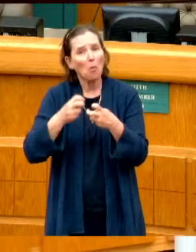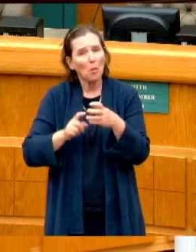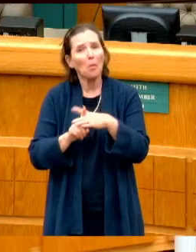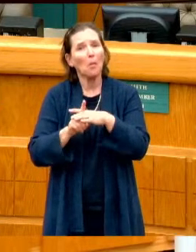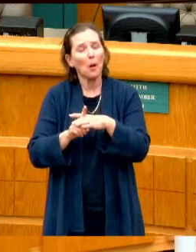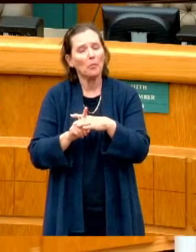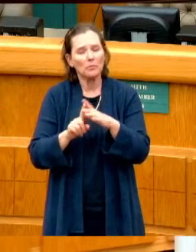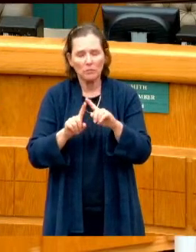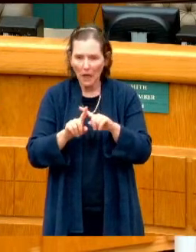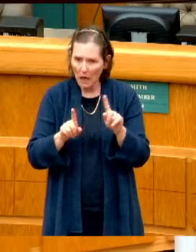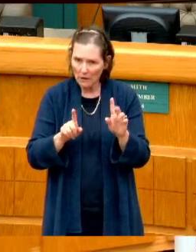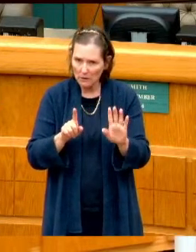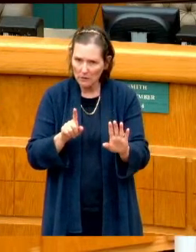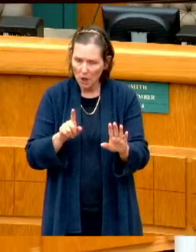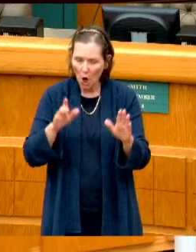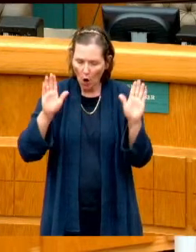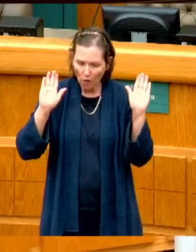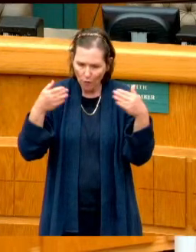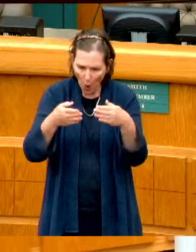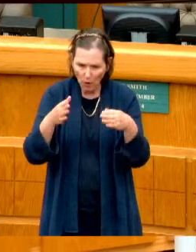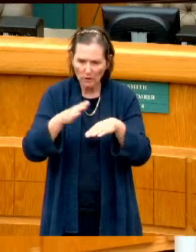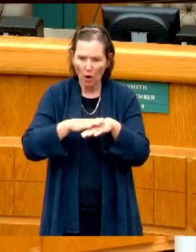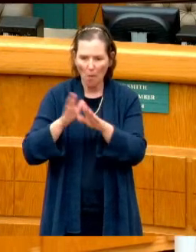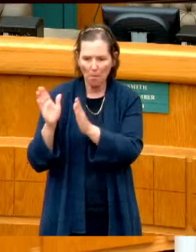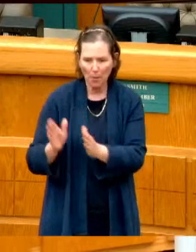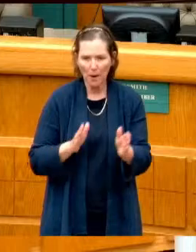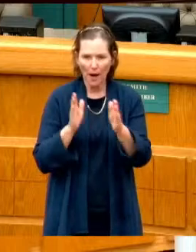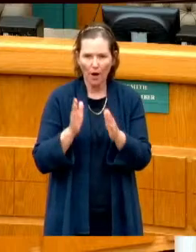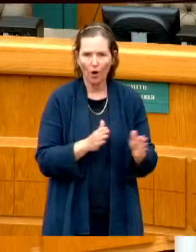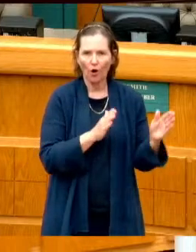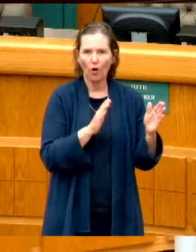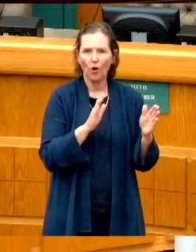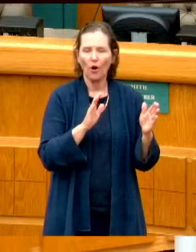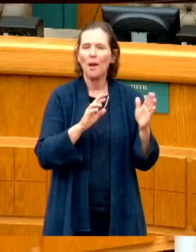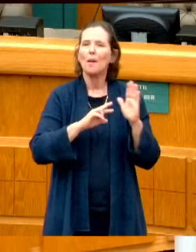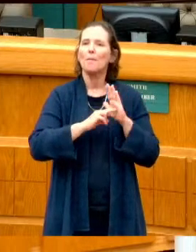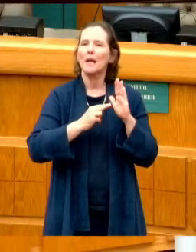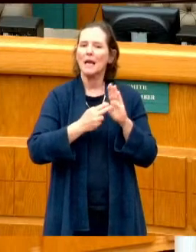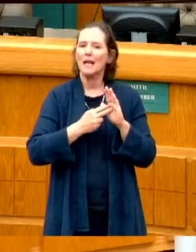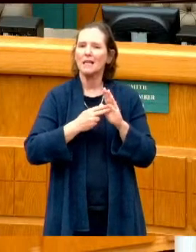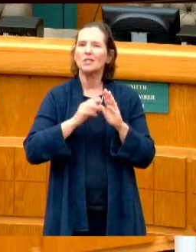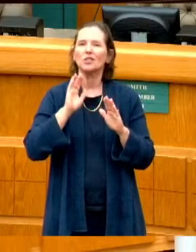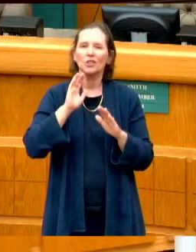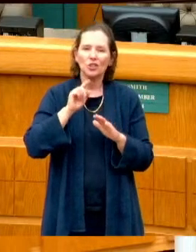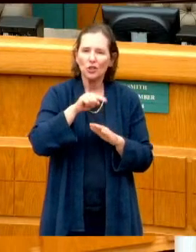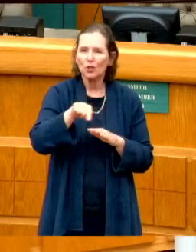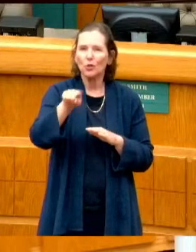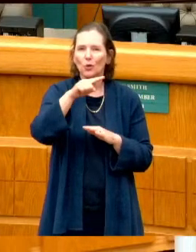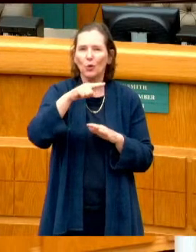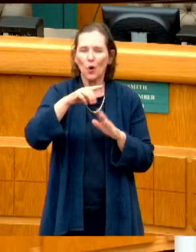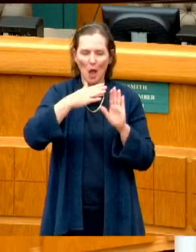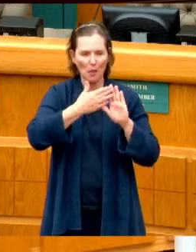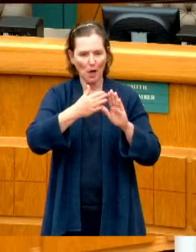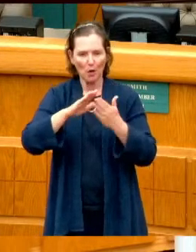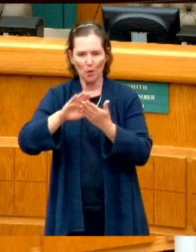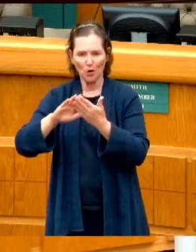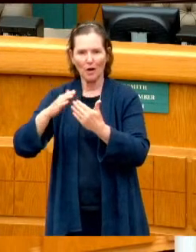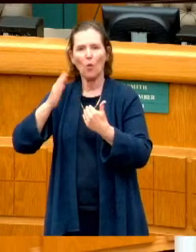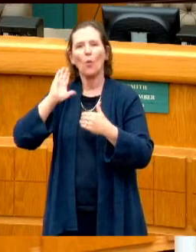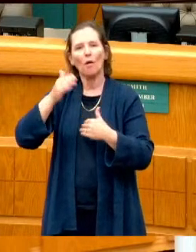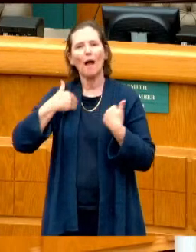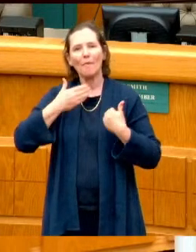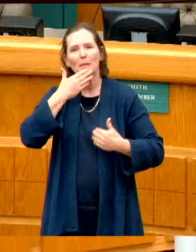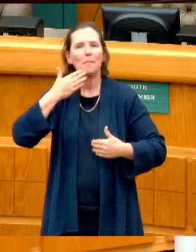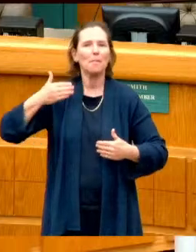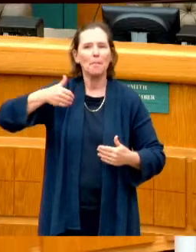preparedness, it means that you as a community get the best of emergency management and the best of public health.